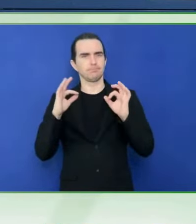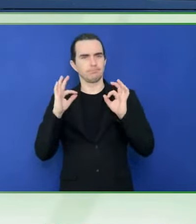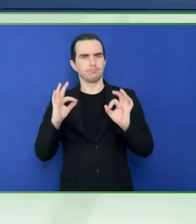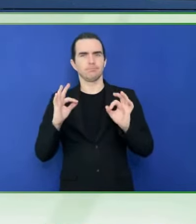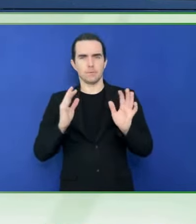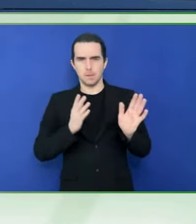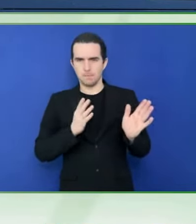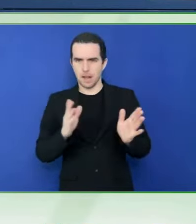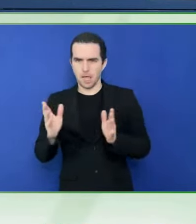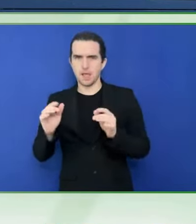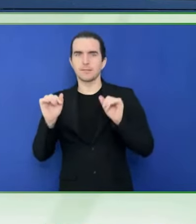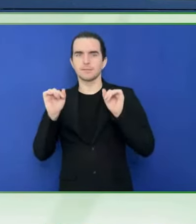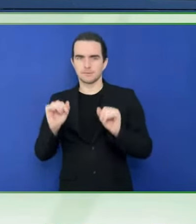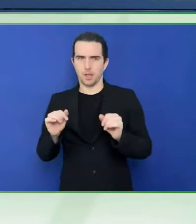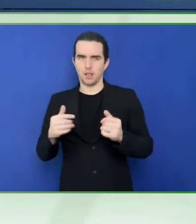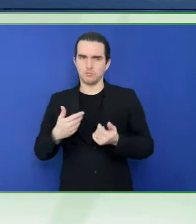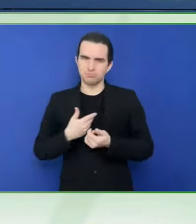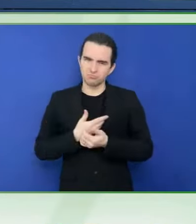very